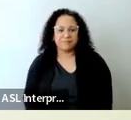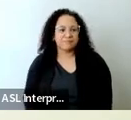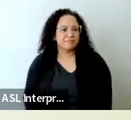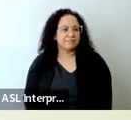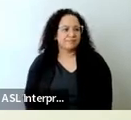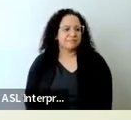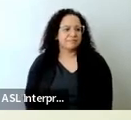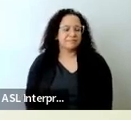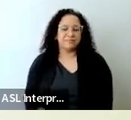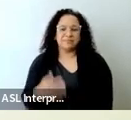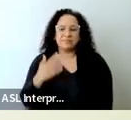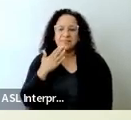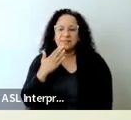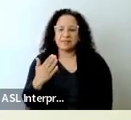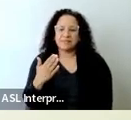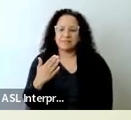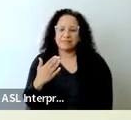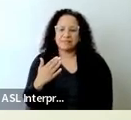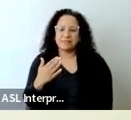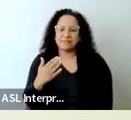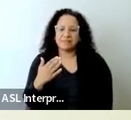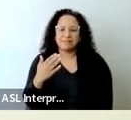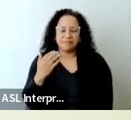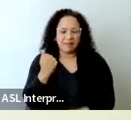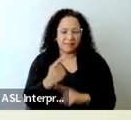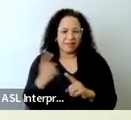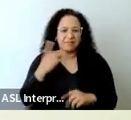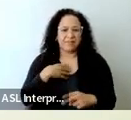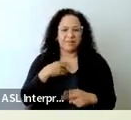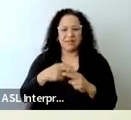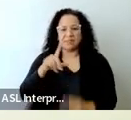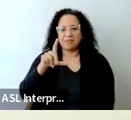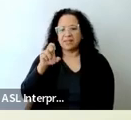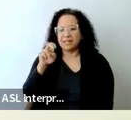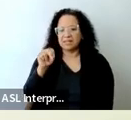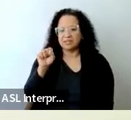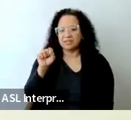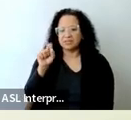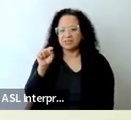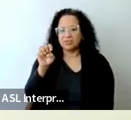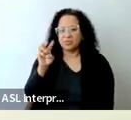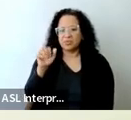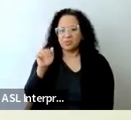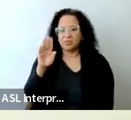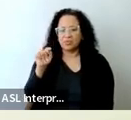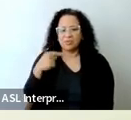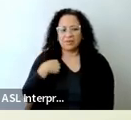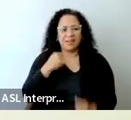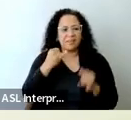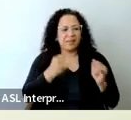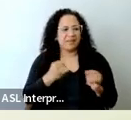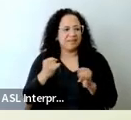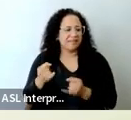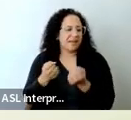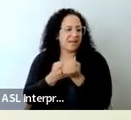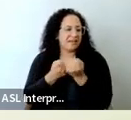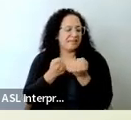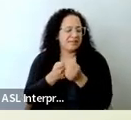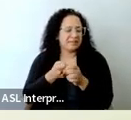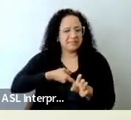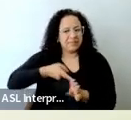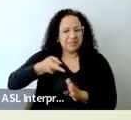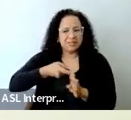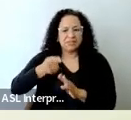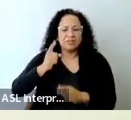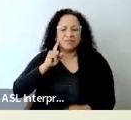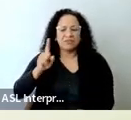Thank you, everyone. My name is Glenn Stewart. I'm an individual advocate specialist for